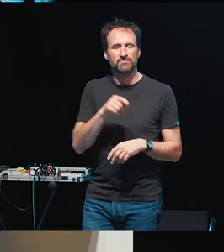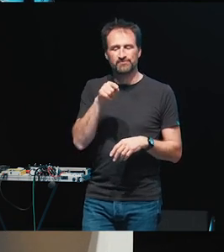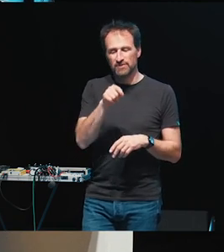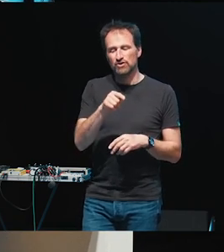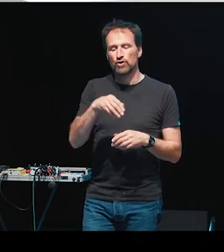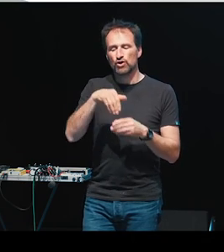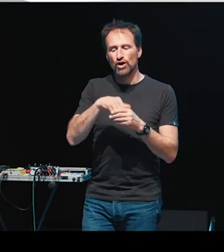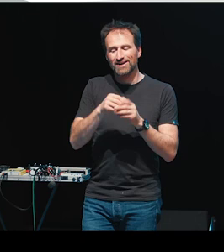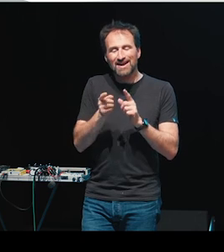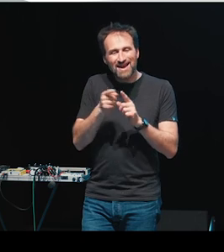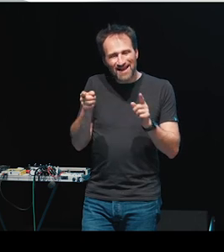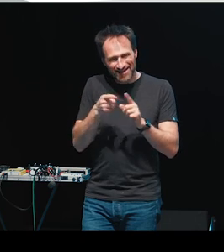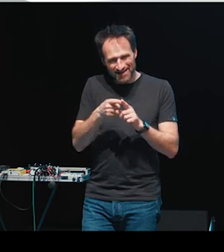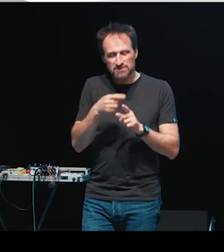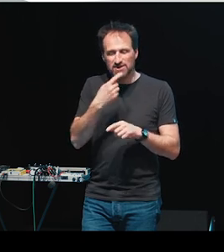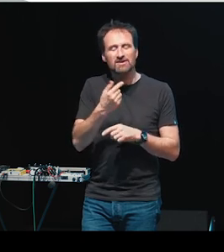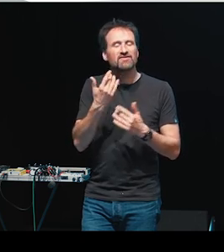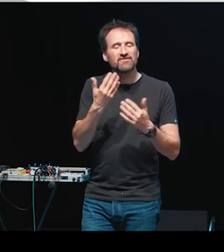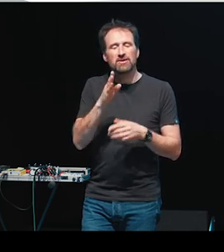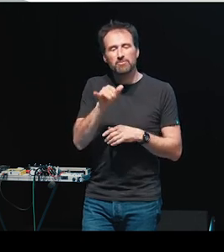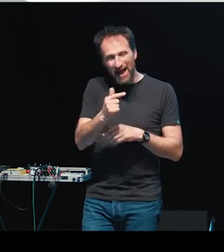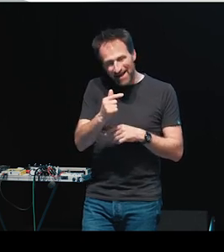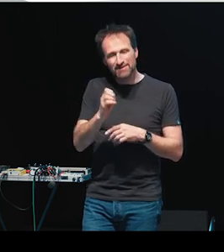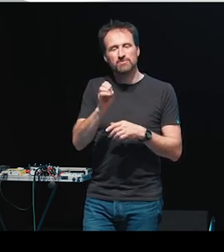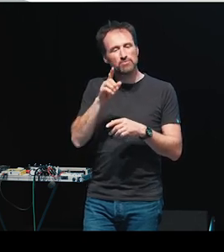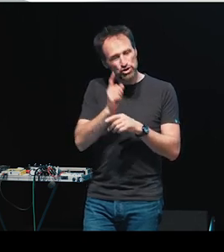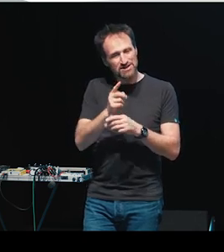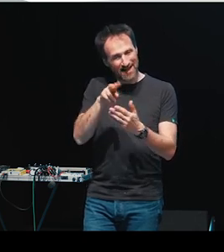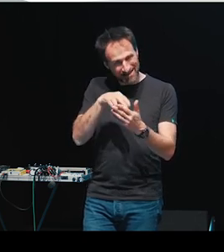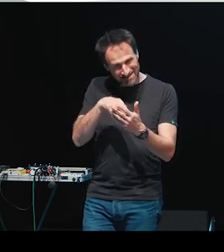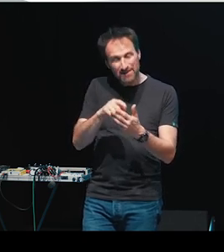parser know how many bytes to read before it can begin parsing the JSON.